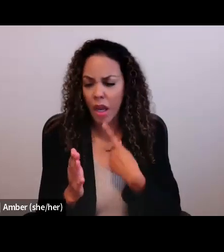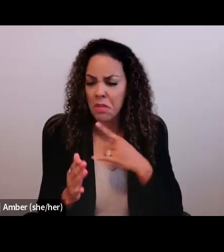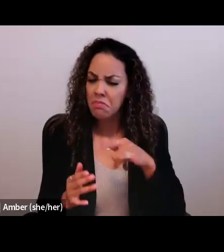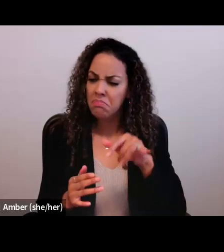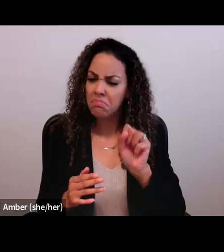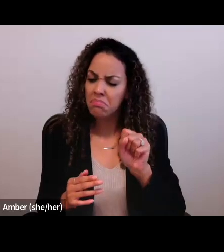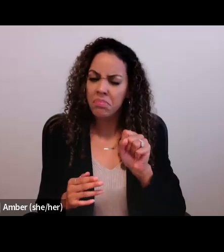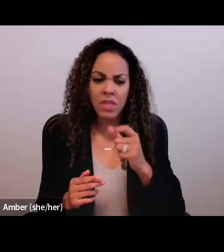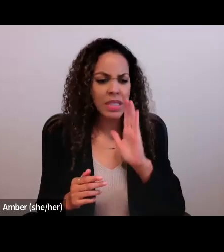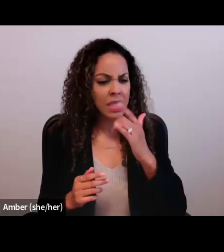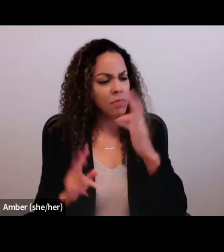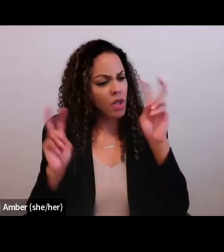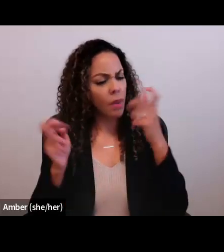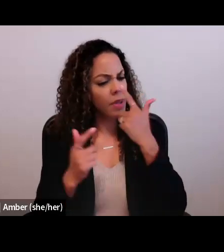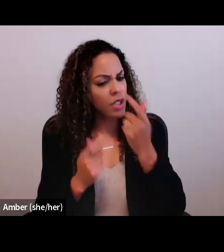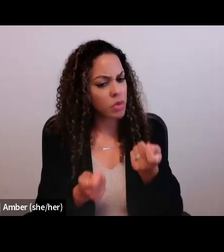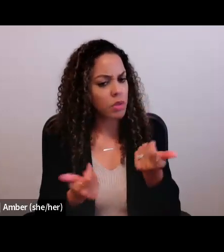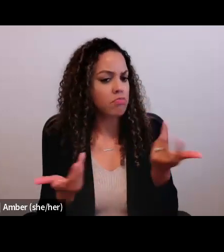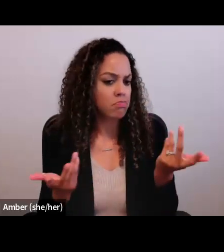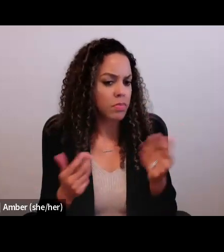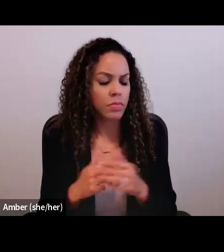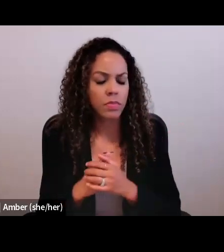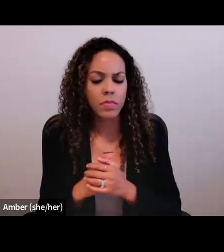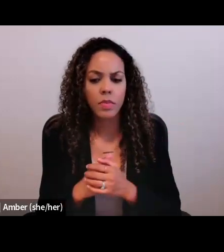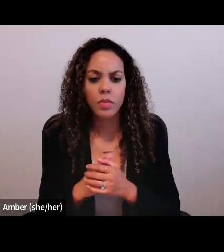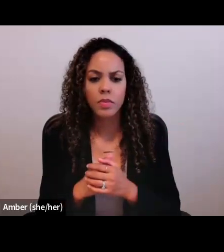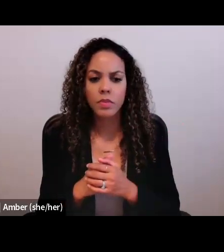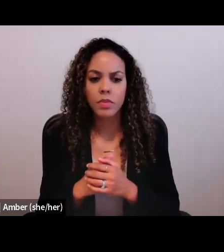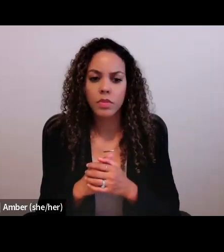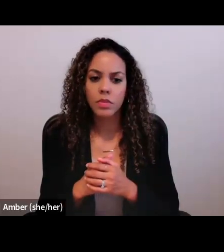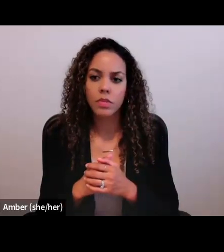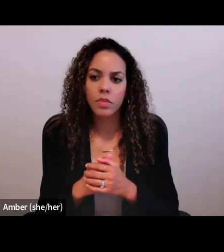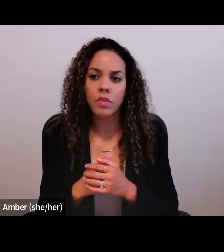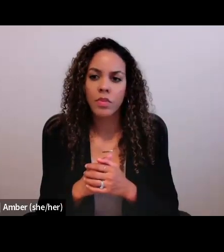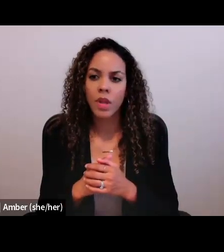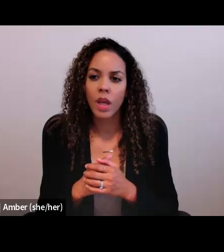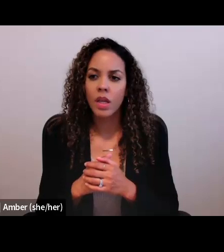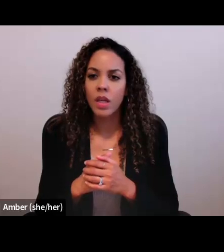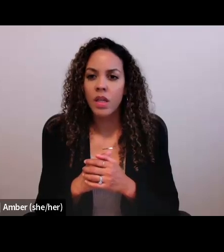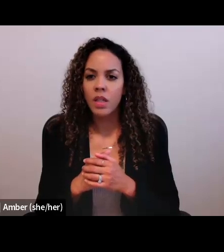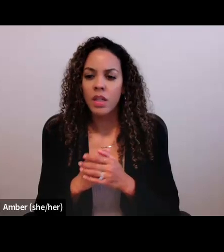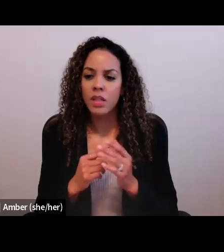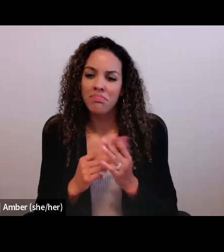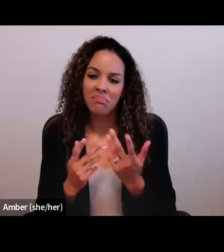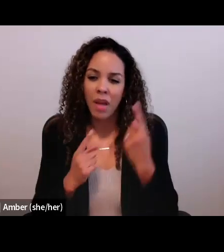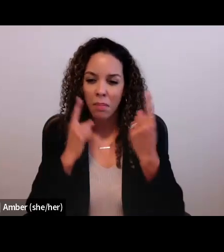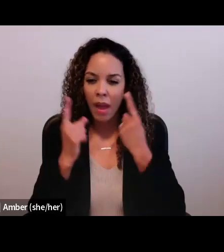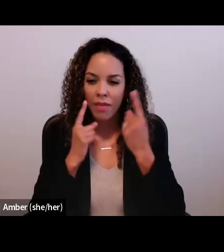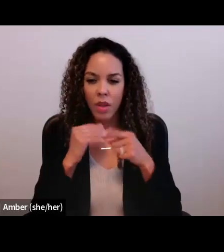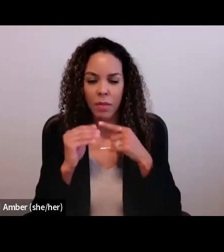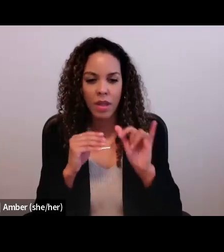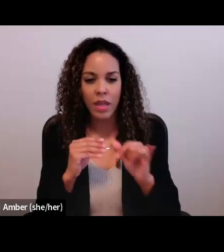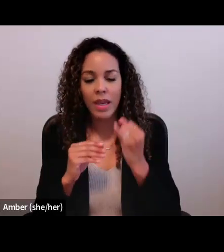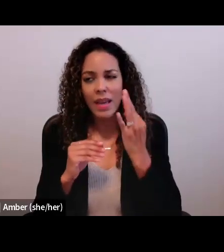topic that's interested. I think that, be mindful about that, because I don't know, in many cases, unless it's a topic that's not aligned